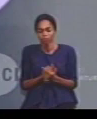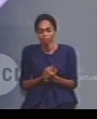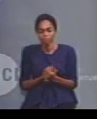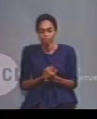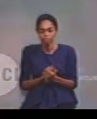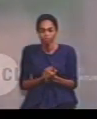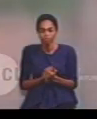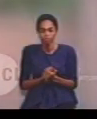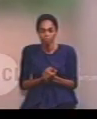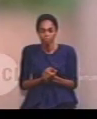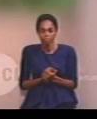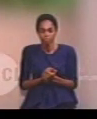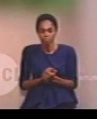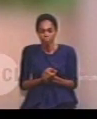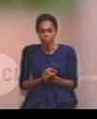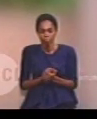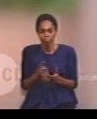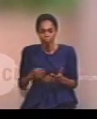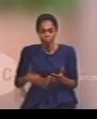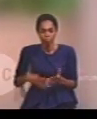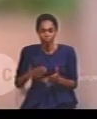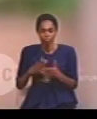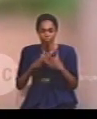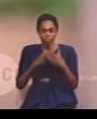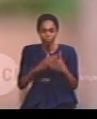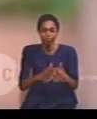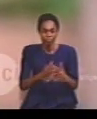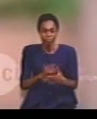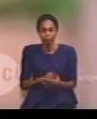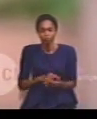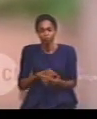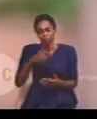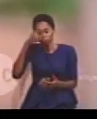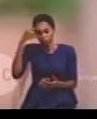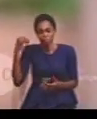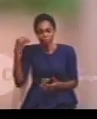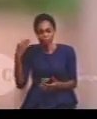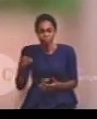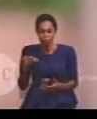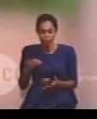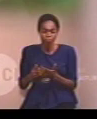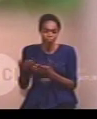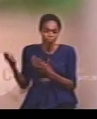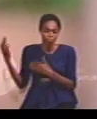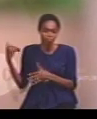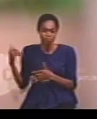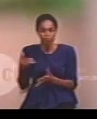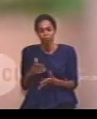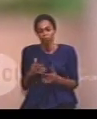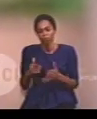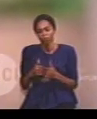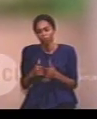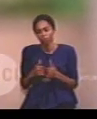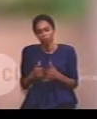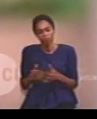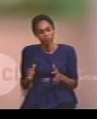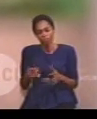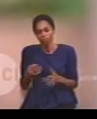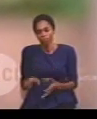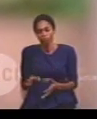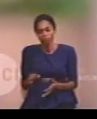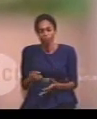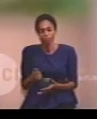blocked as a result of the previous miscarriages that was wrongly carried